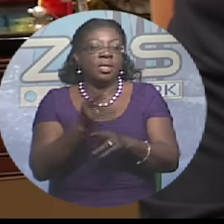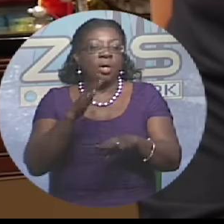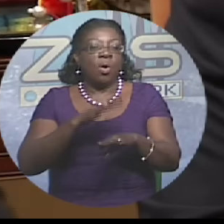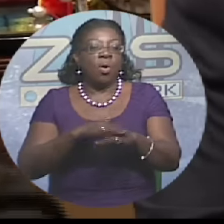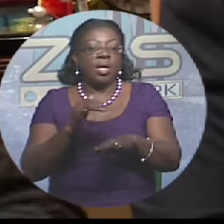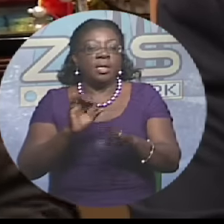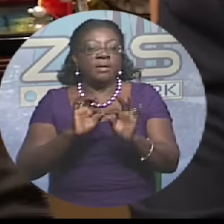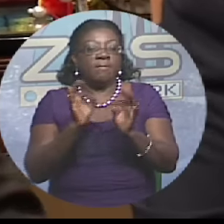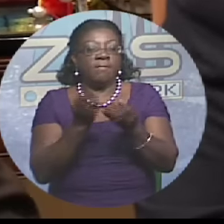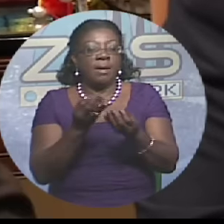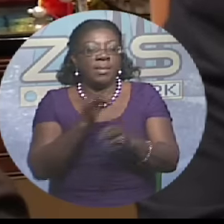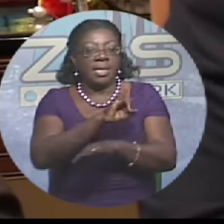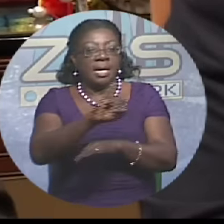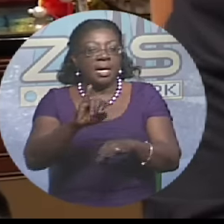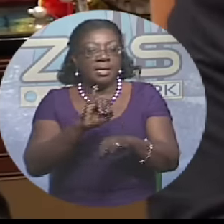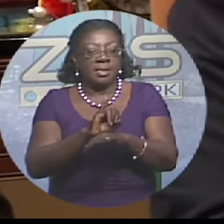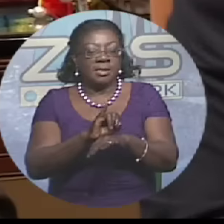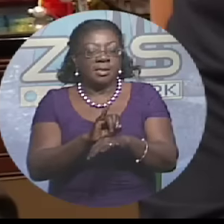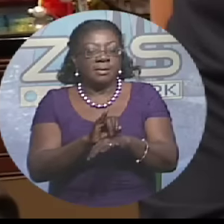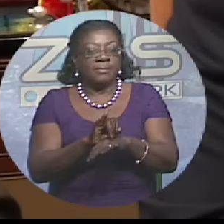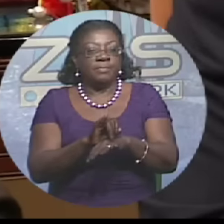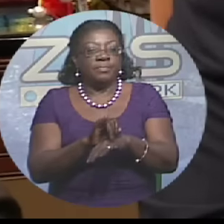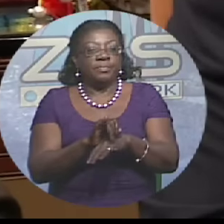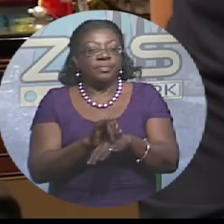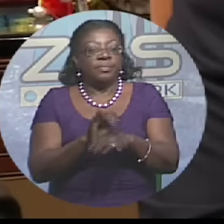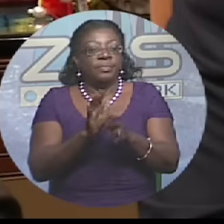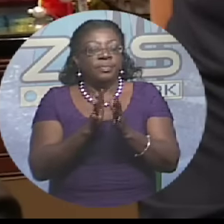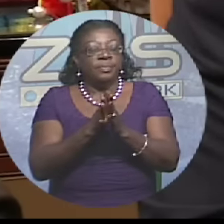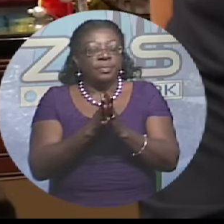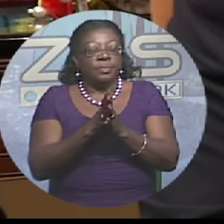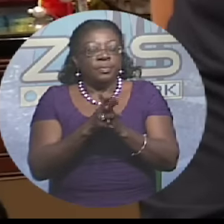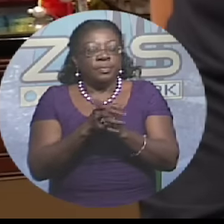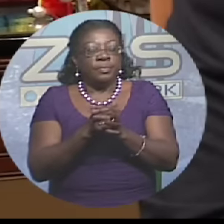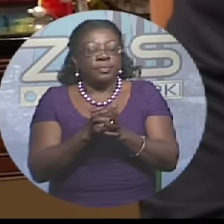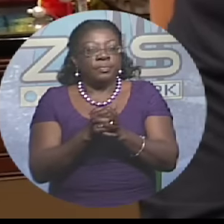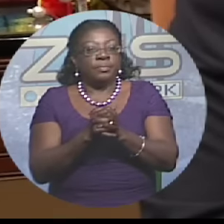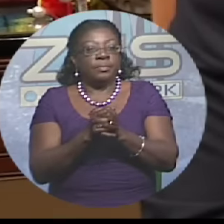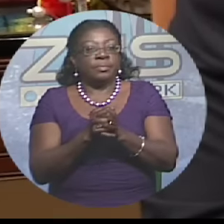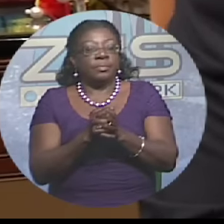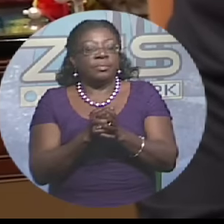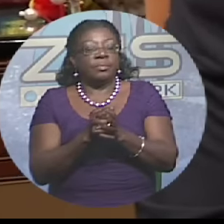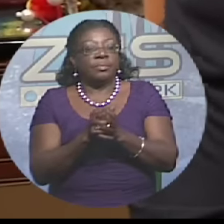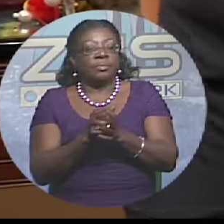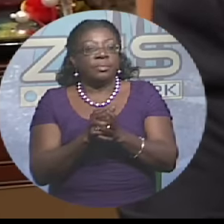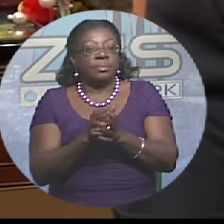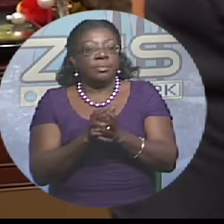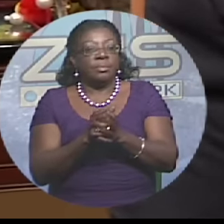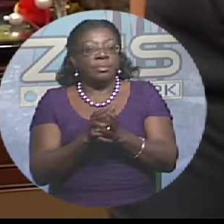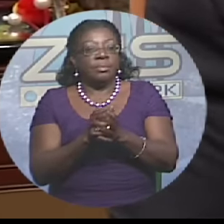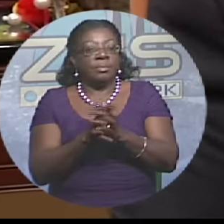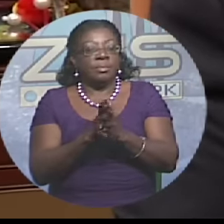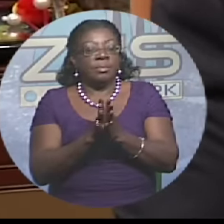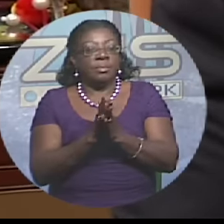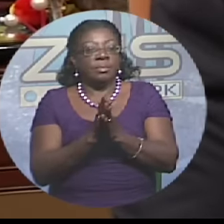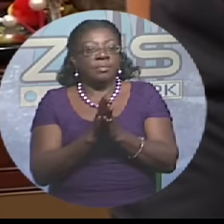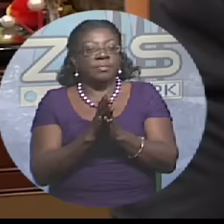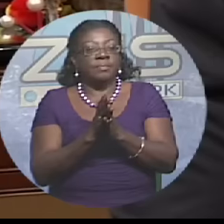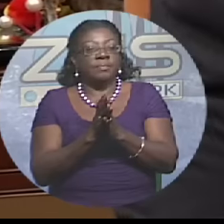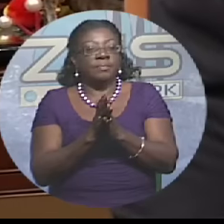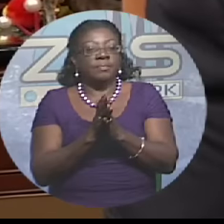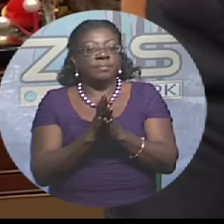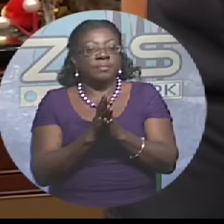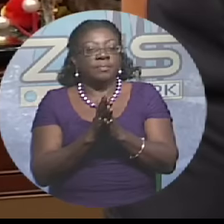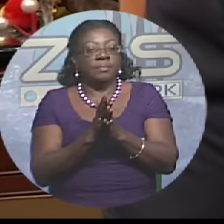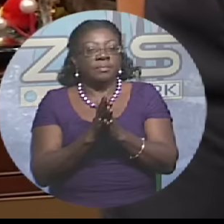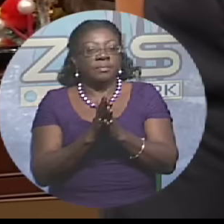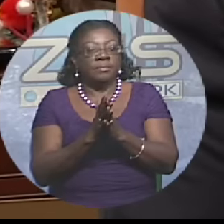take much care in our due diligence and ensuring that the ask of us and the